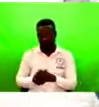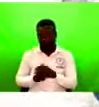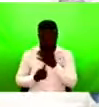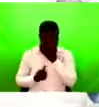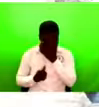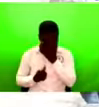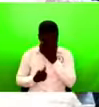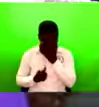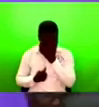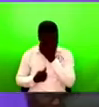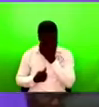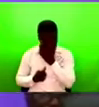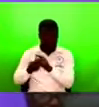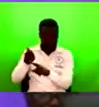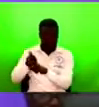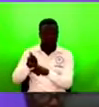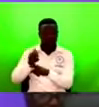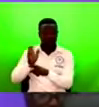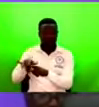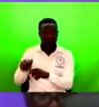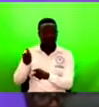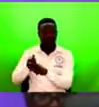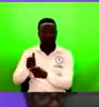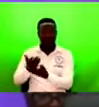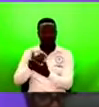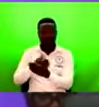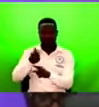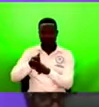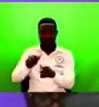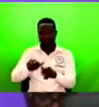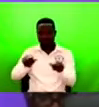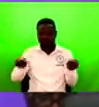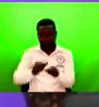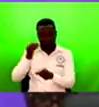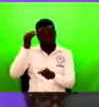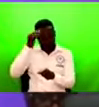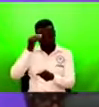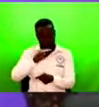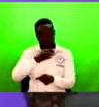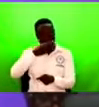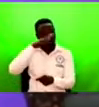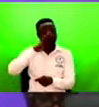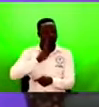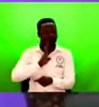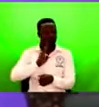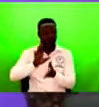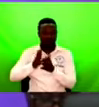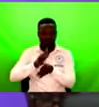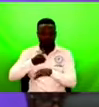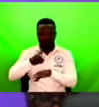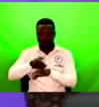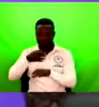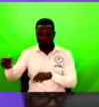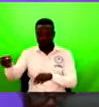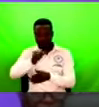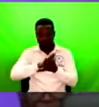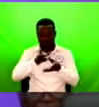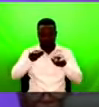He was then working as our area head at Bulga, and so by reason of this appointment, he had to relocate to